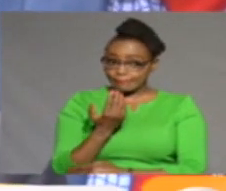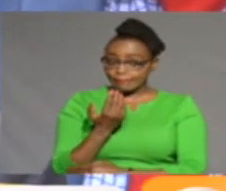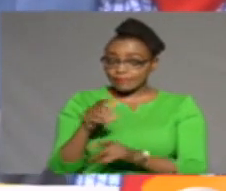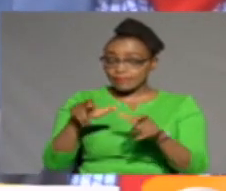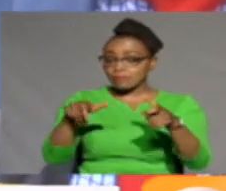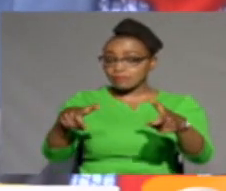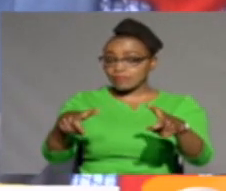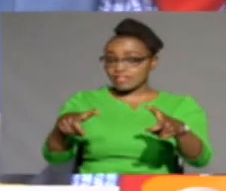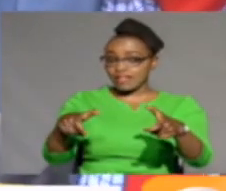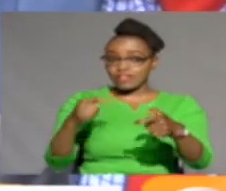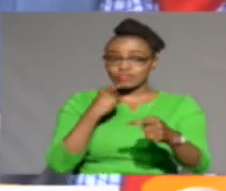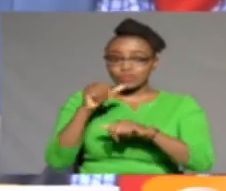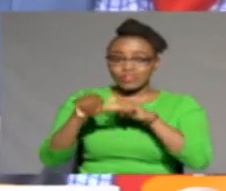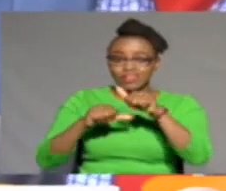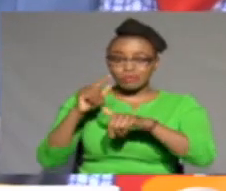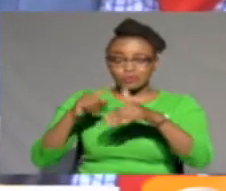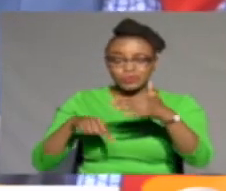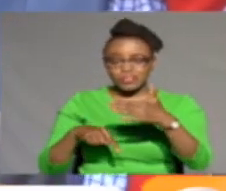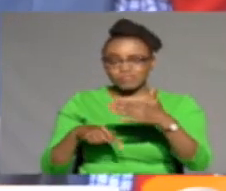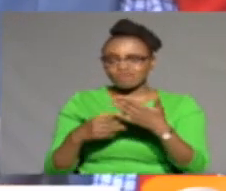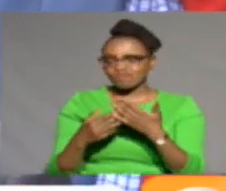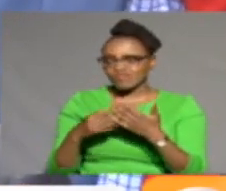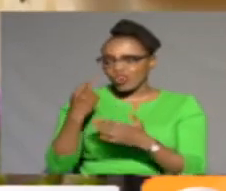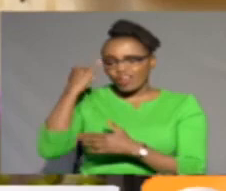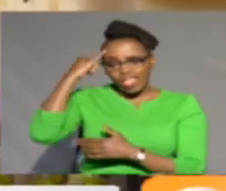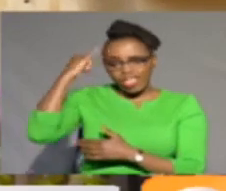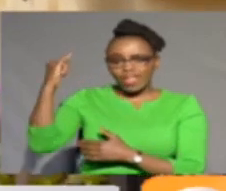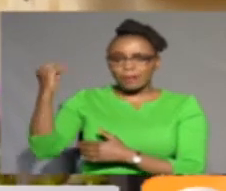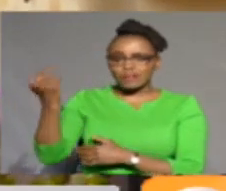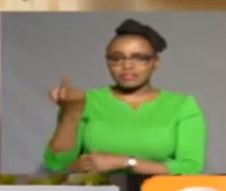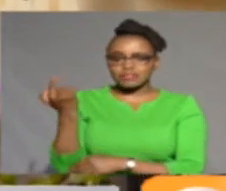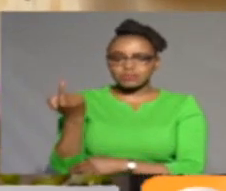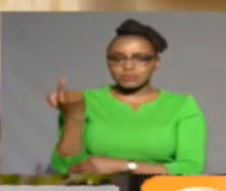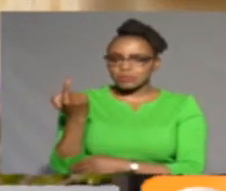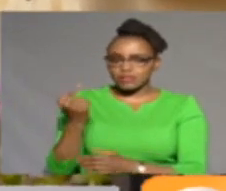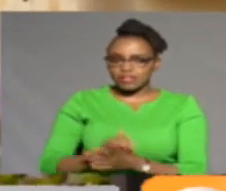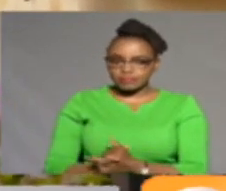media talking about imaginations.